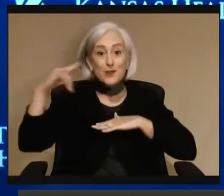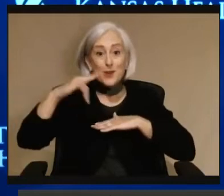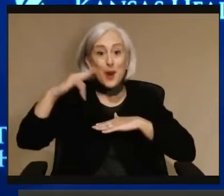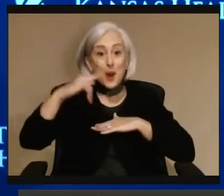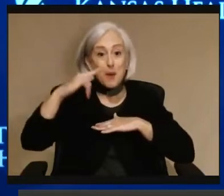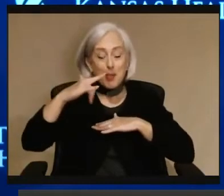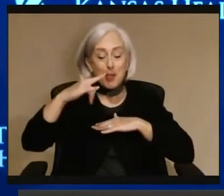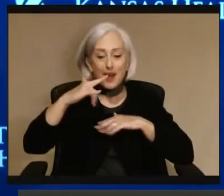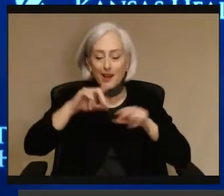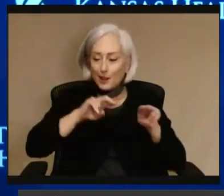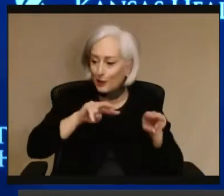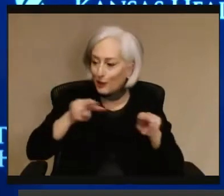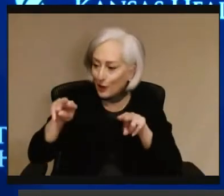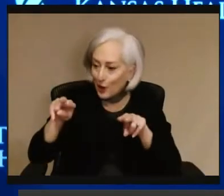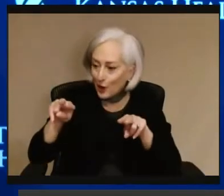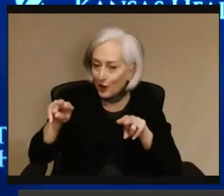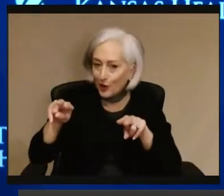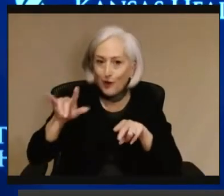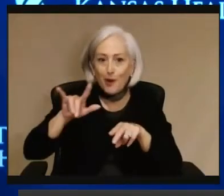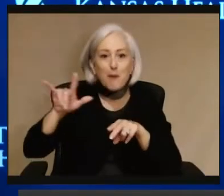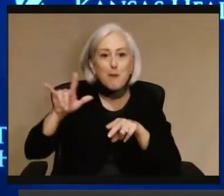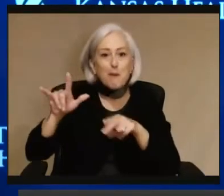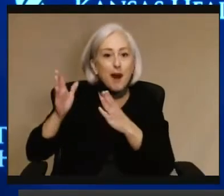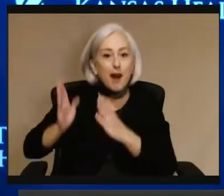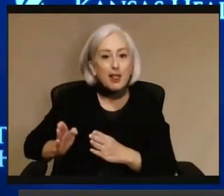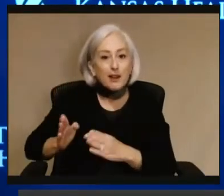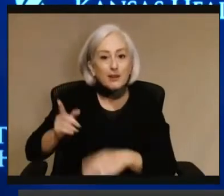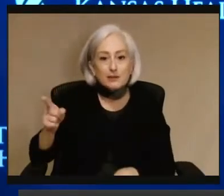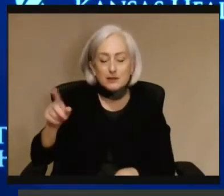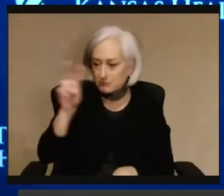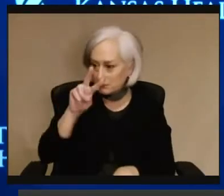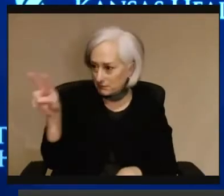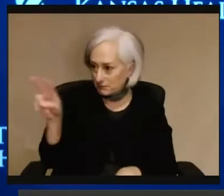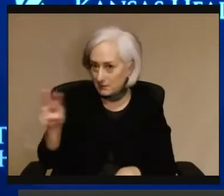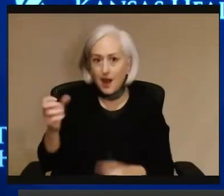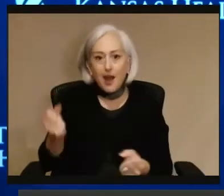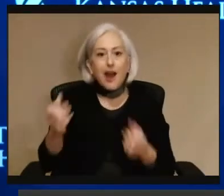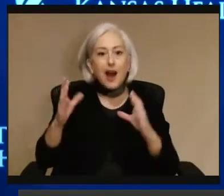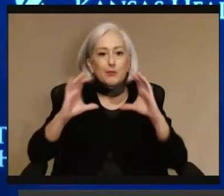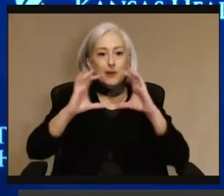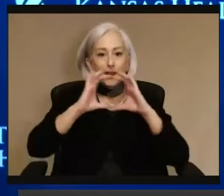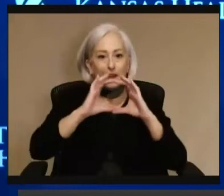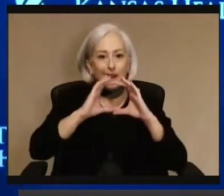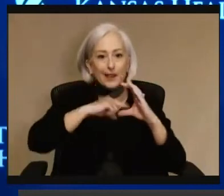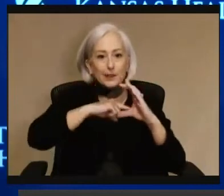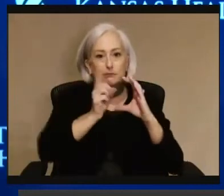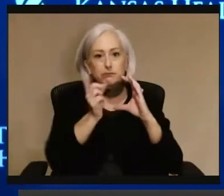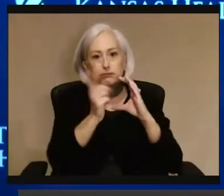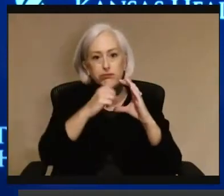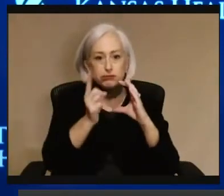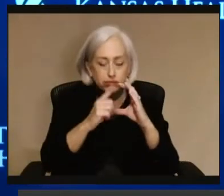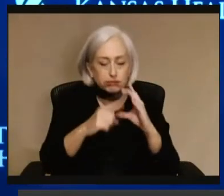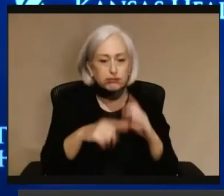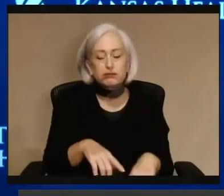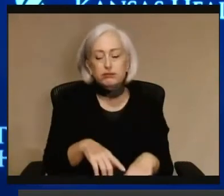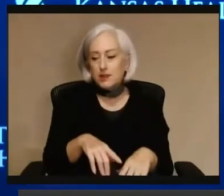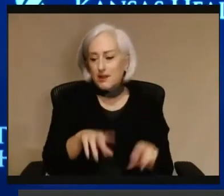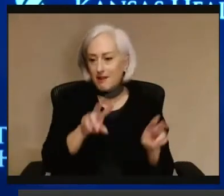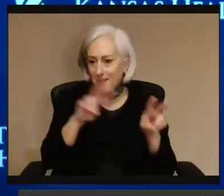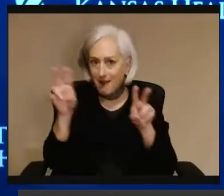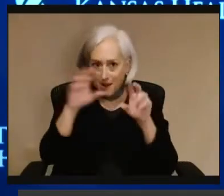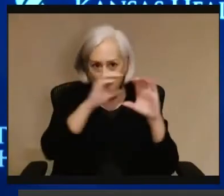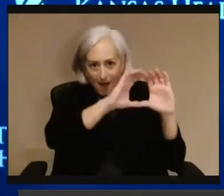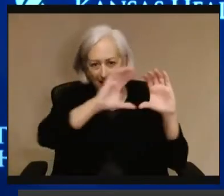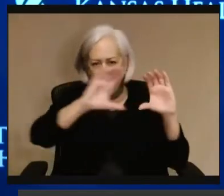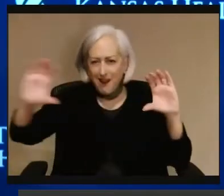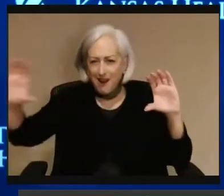Yeah. We're the same. We have all different things to alert us. And, depression and anxiety are our body's two best tools because